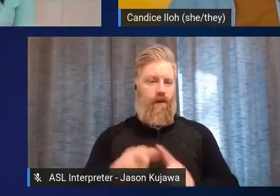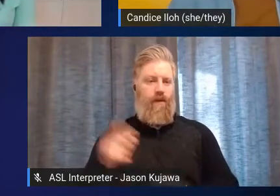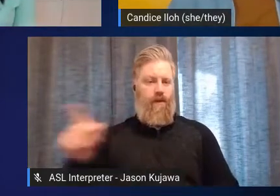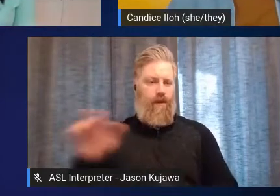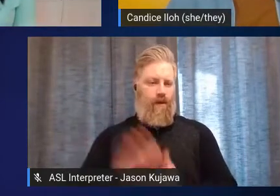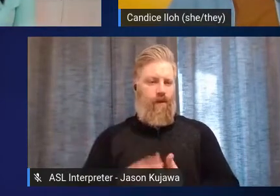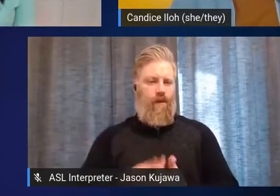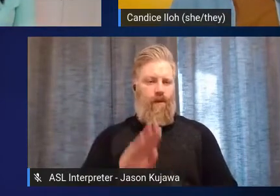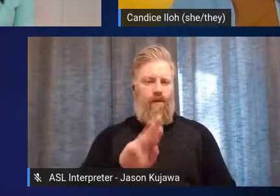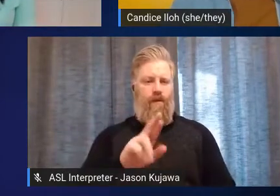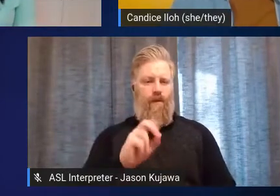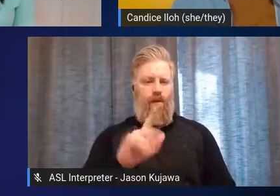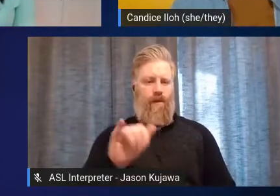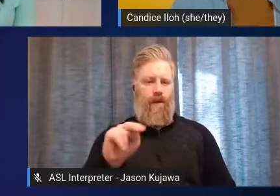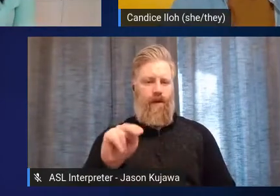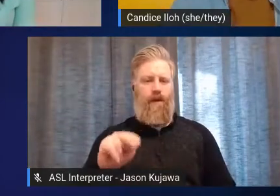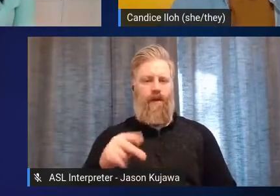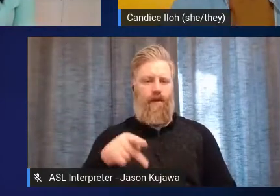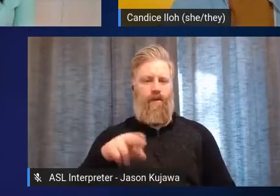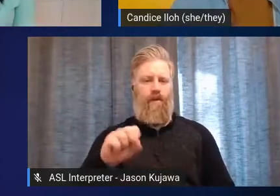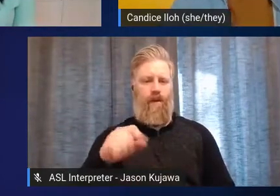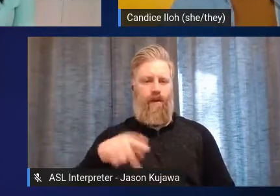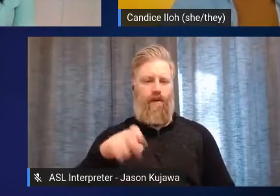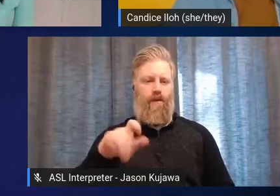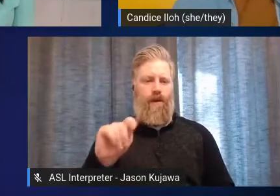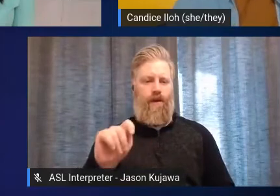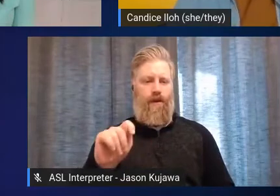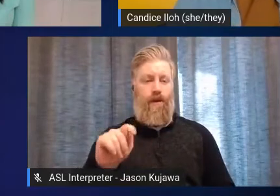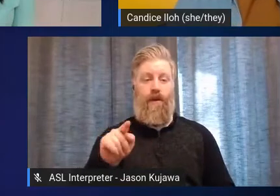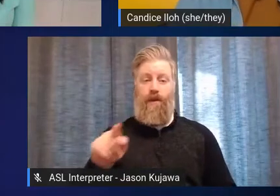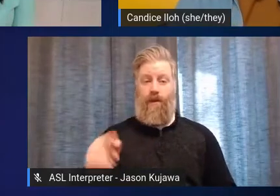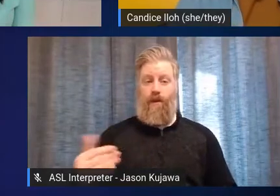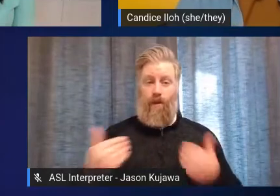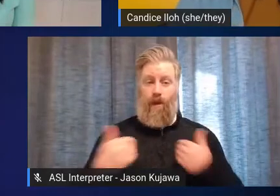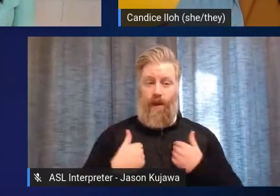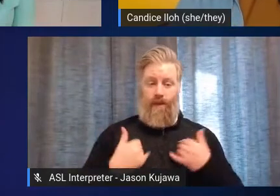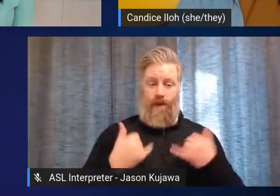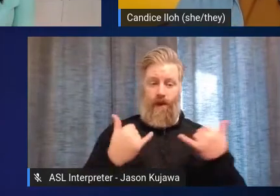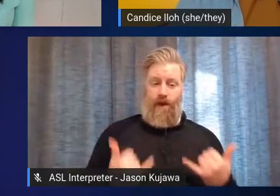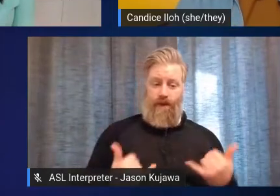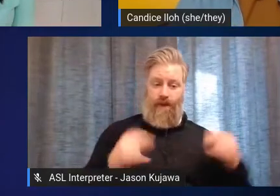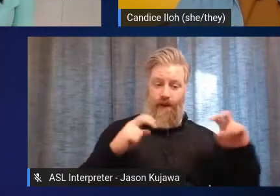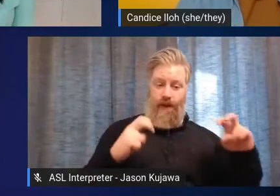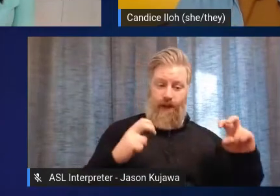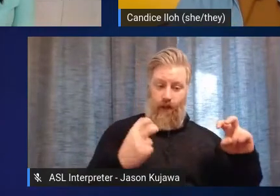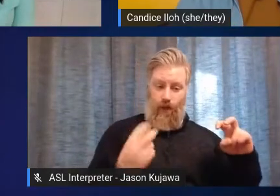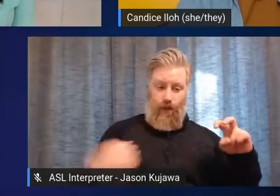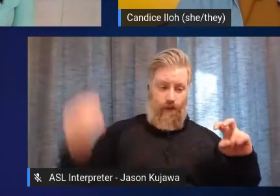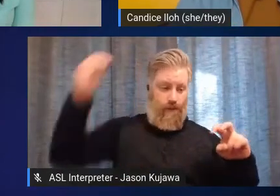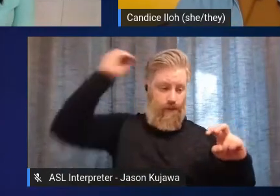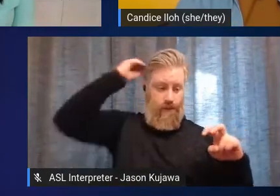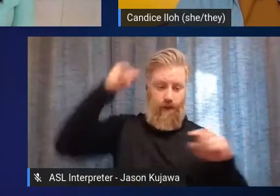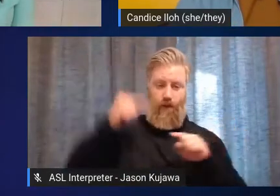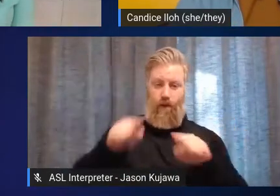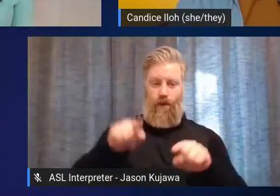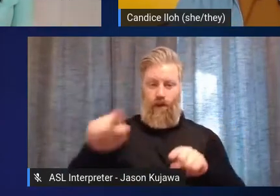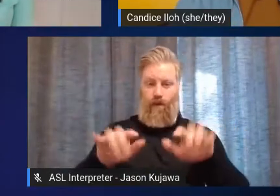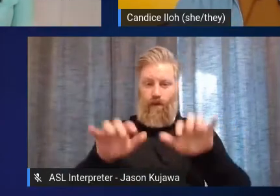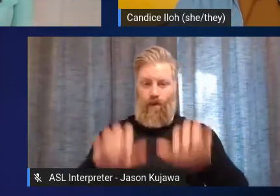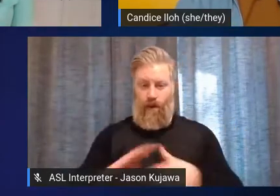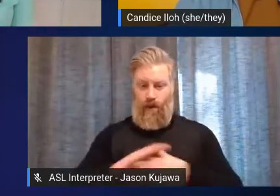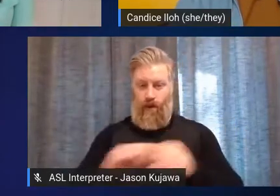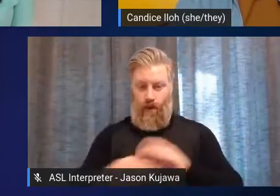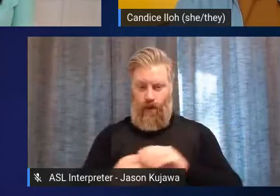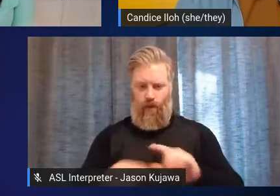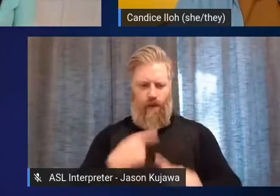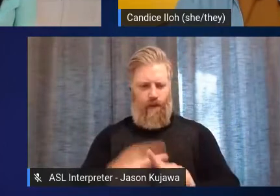Prospect. Did you have present day issues in mind when you were writing this story? And how do they connect to the